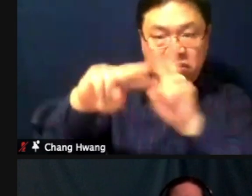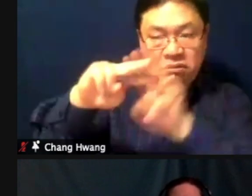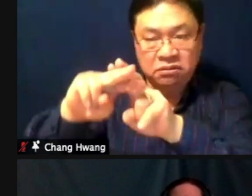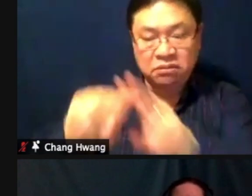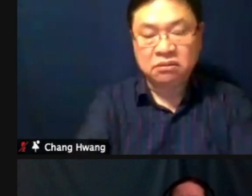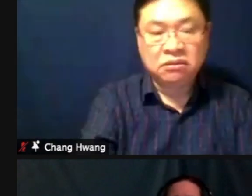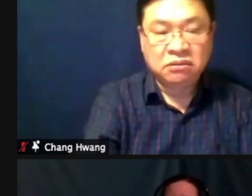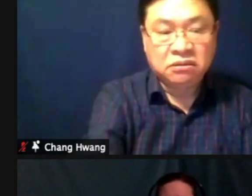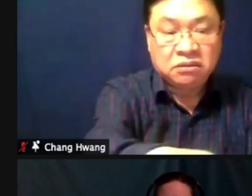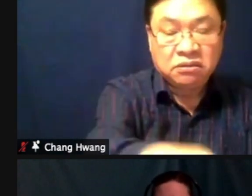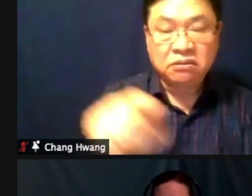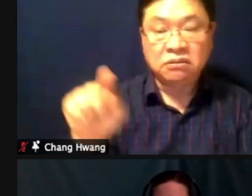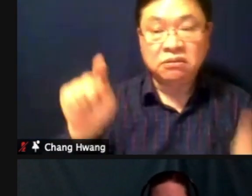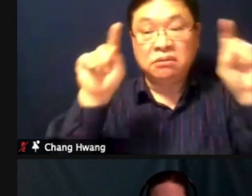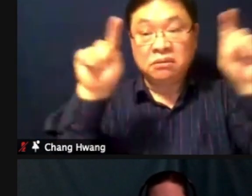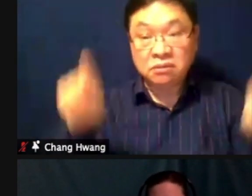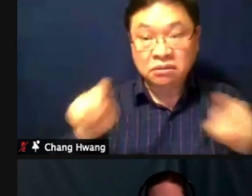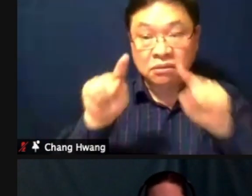there is no such sign.